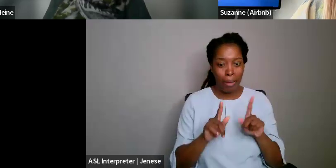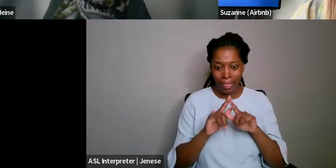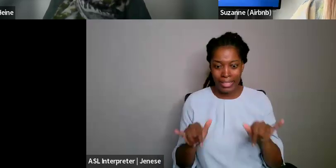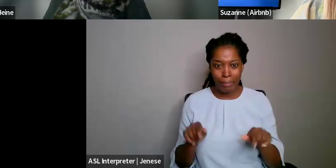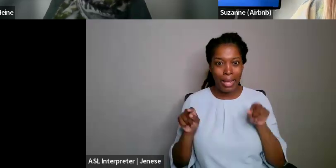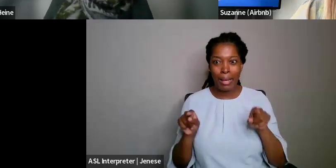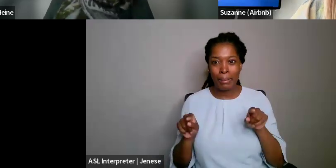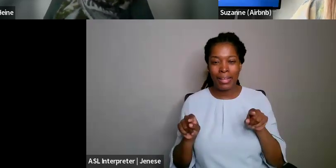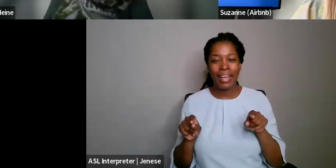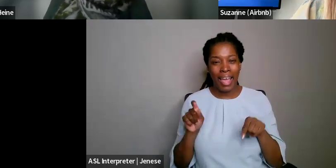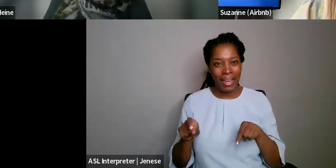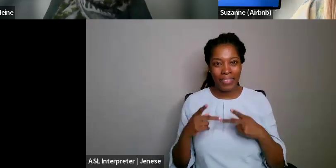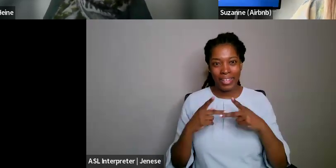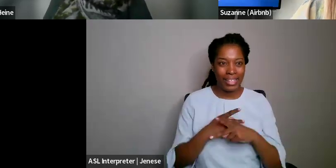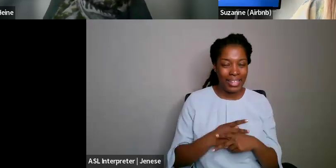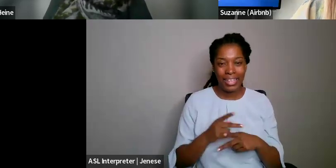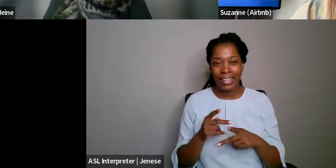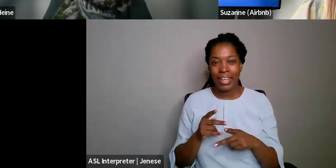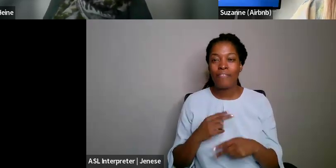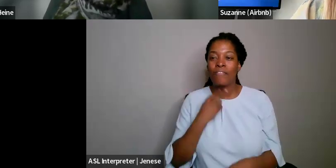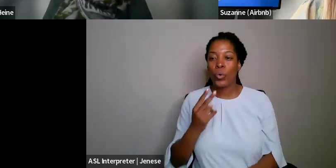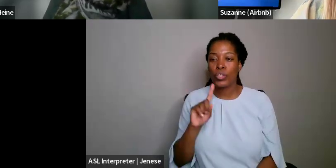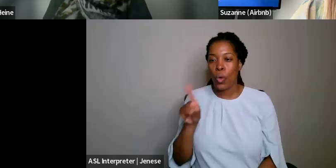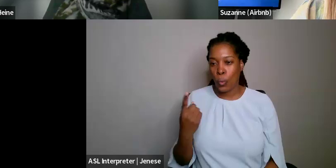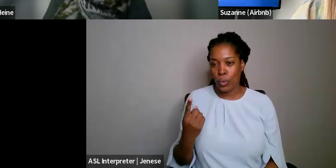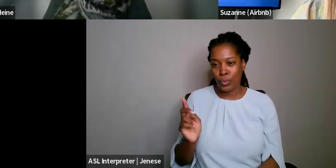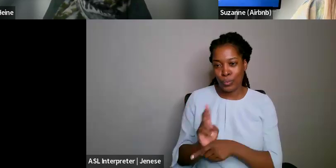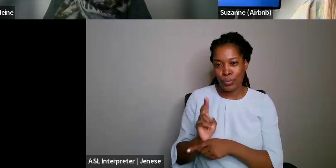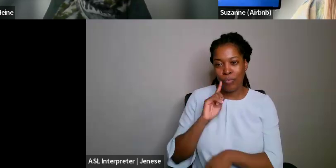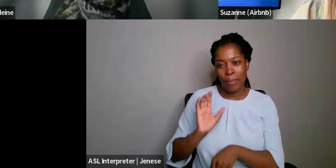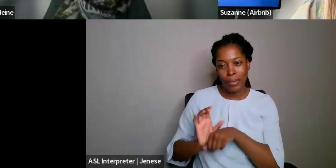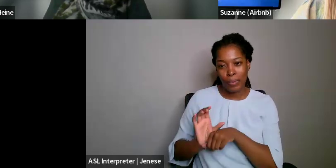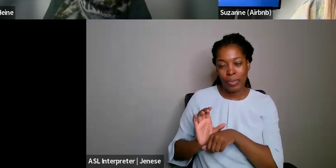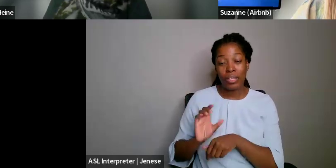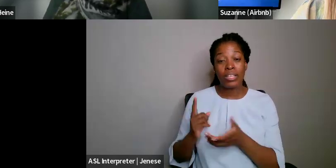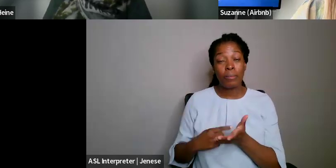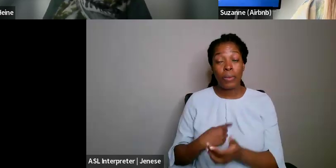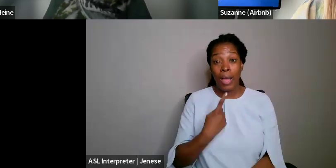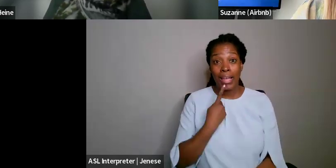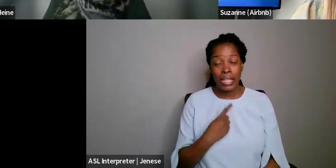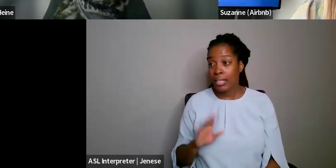I've got to navigate things by voice only. Sometimes when I say stop listening to the